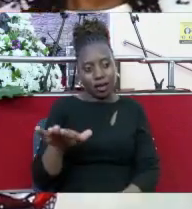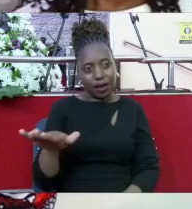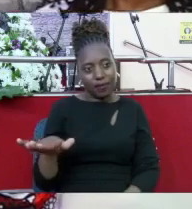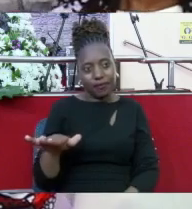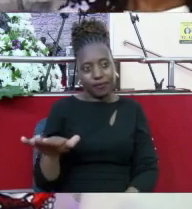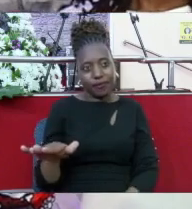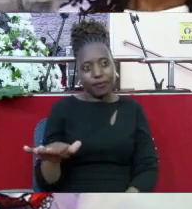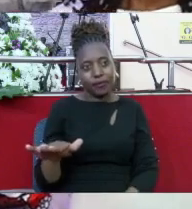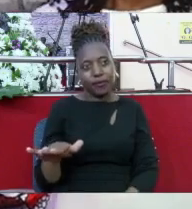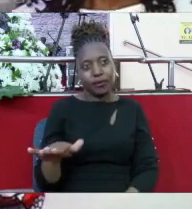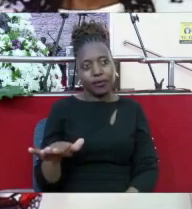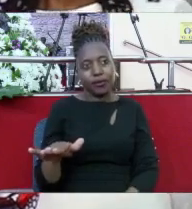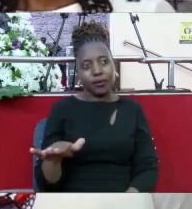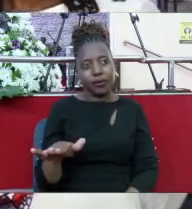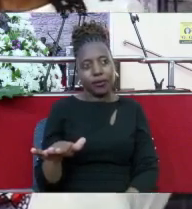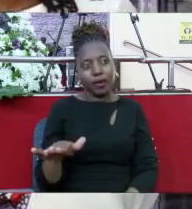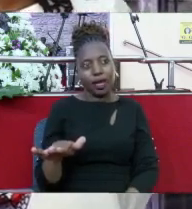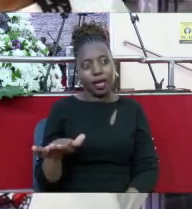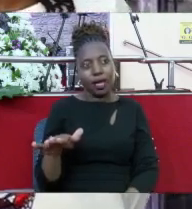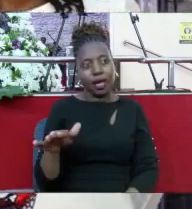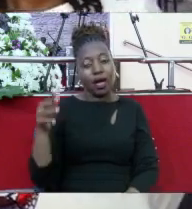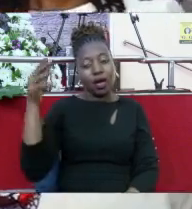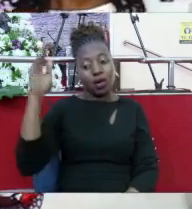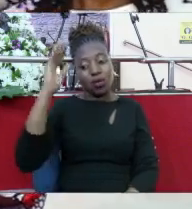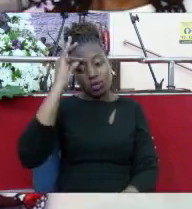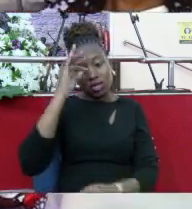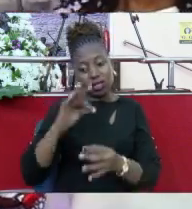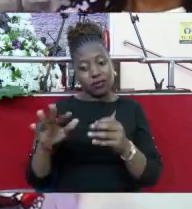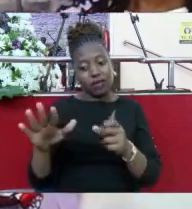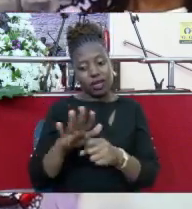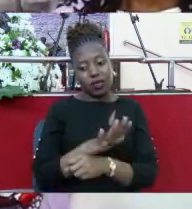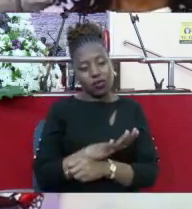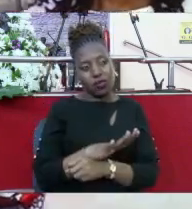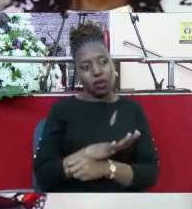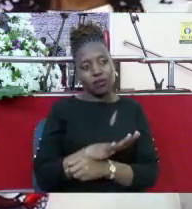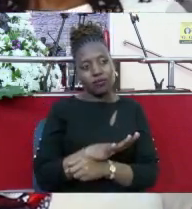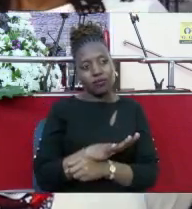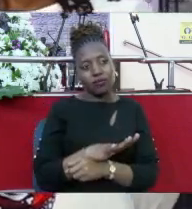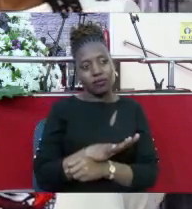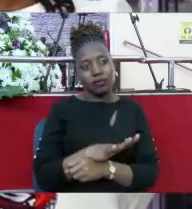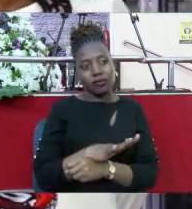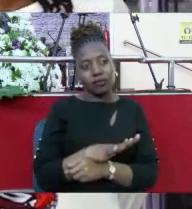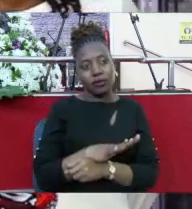The Lord is faithful. He blessed you at Calvary.